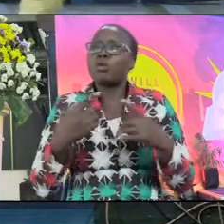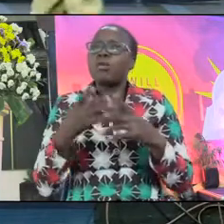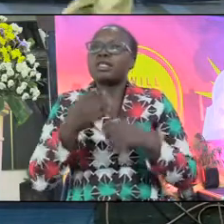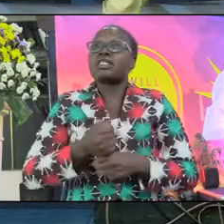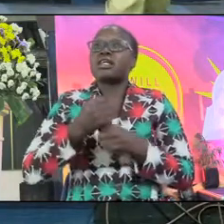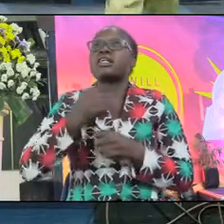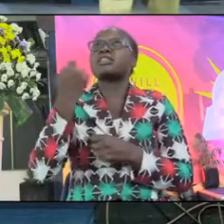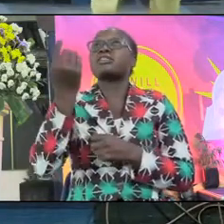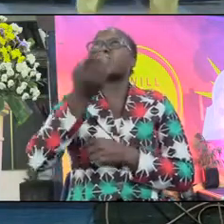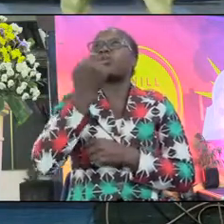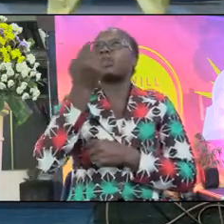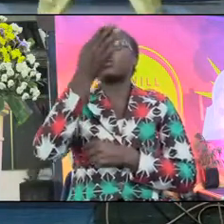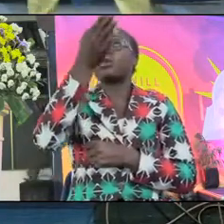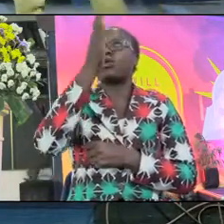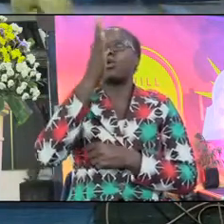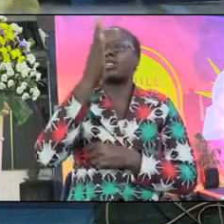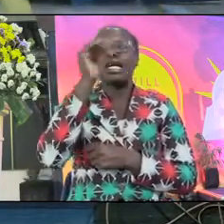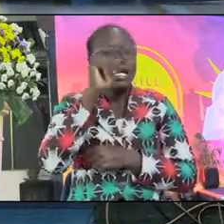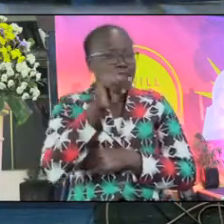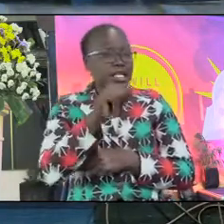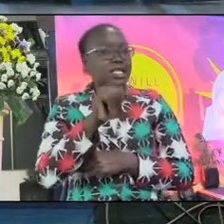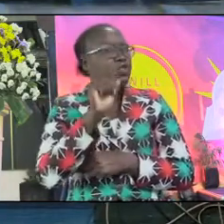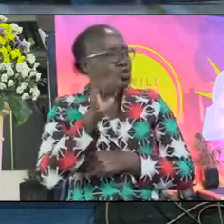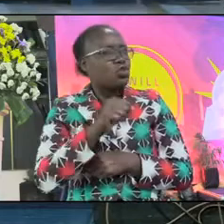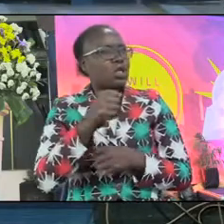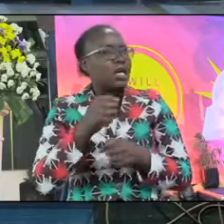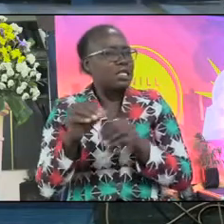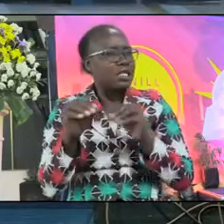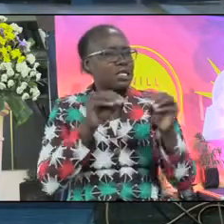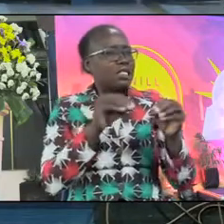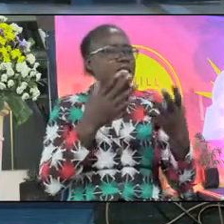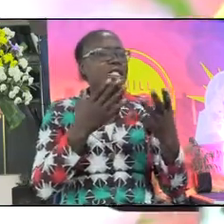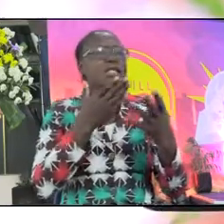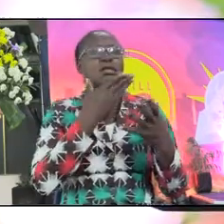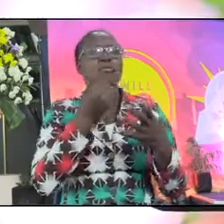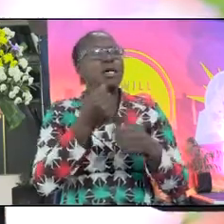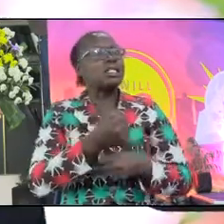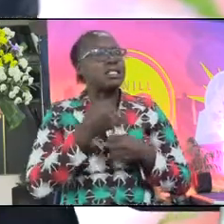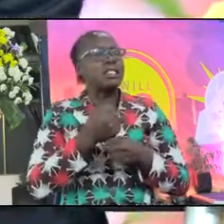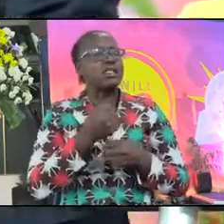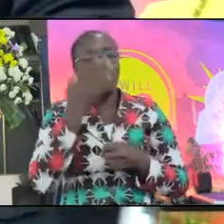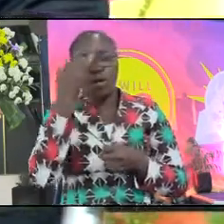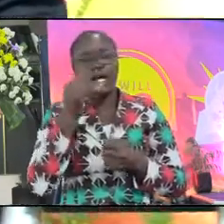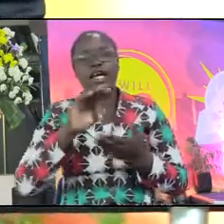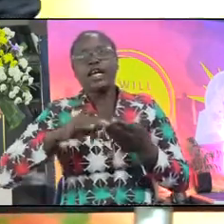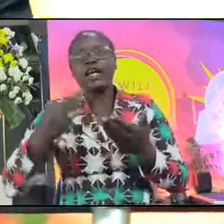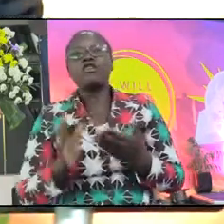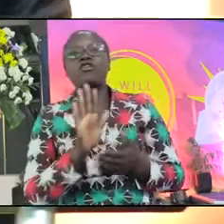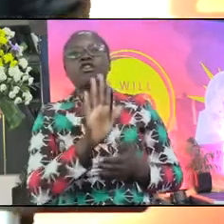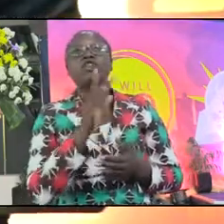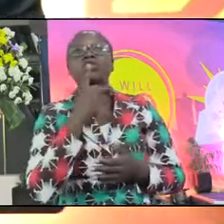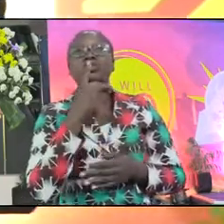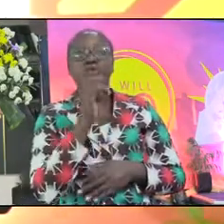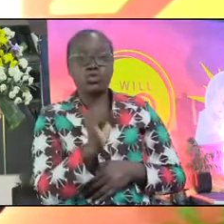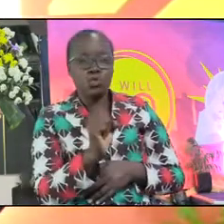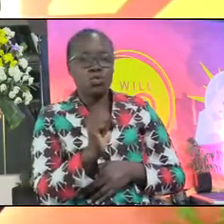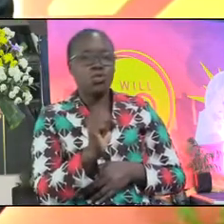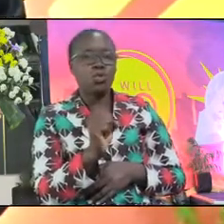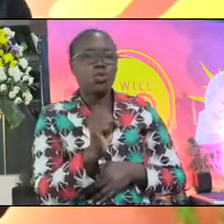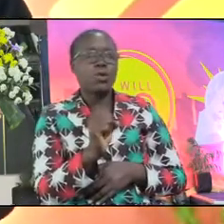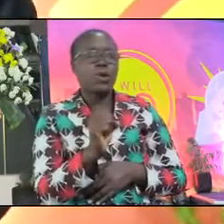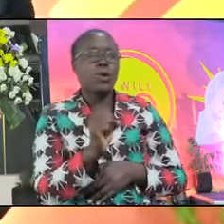trust whom? God. Yes, you can't put your trust in man because we can fail you. And